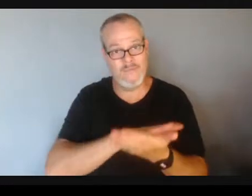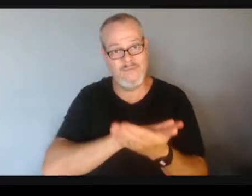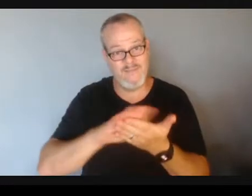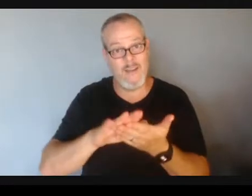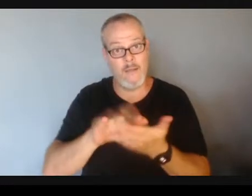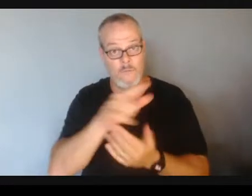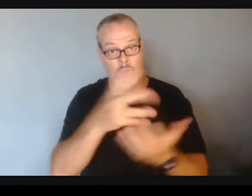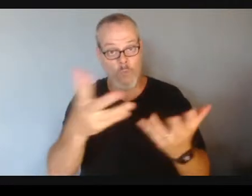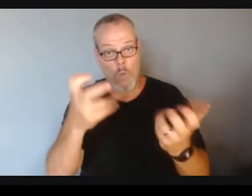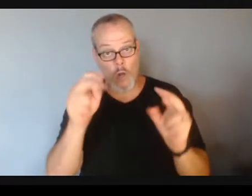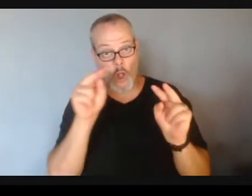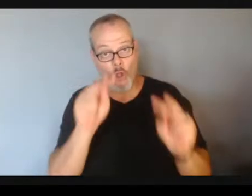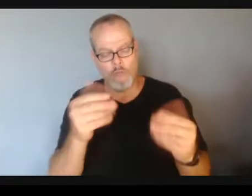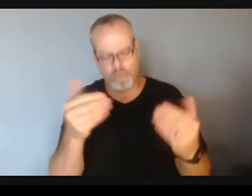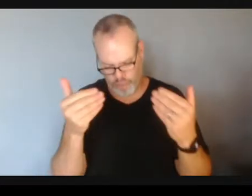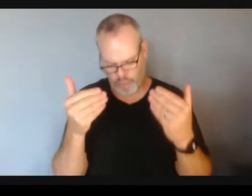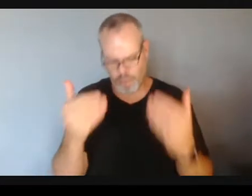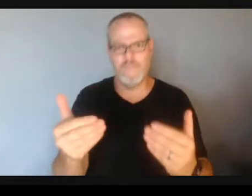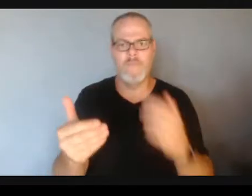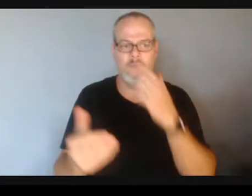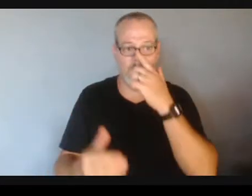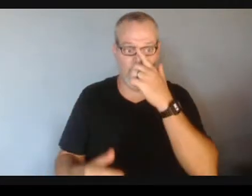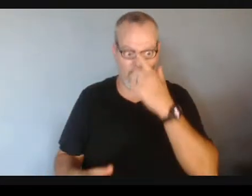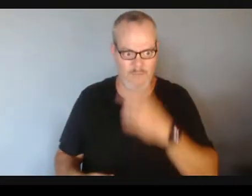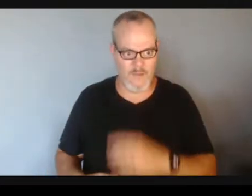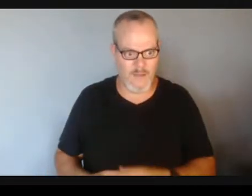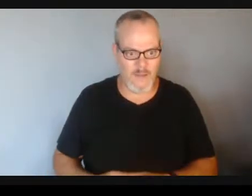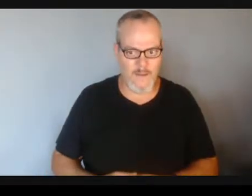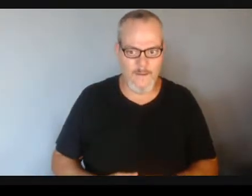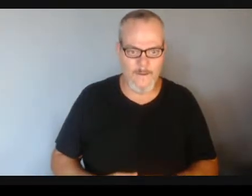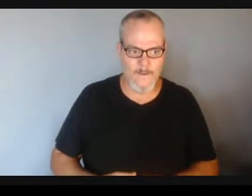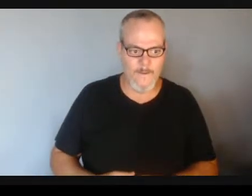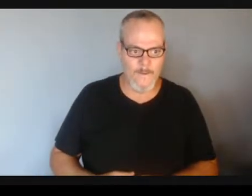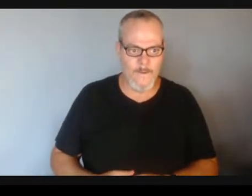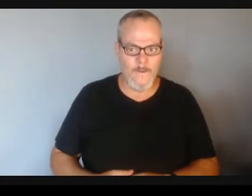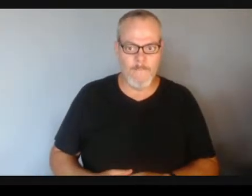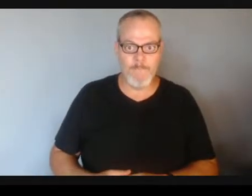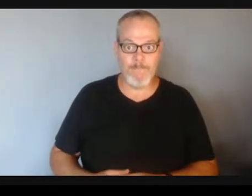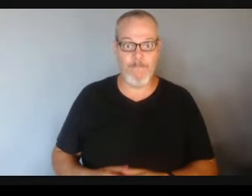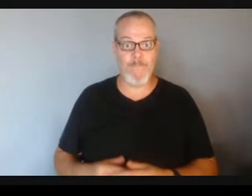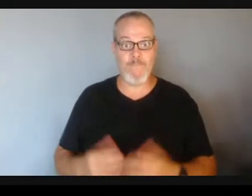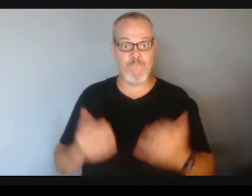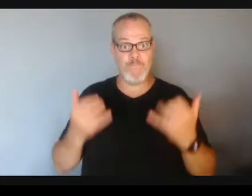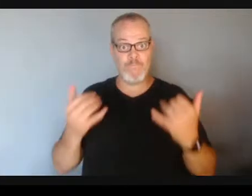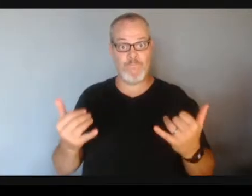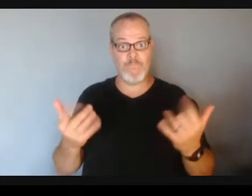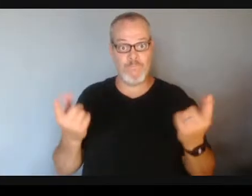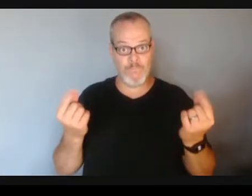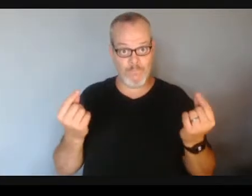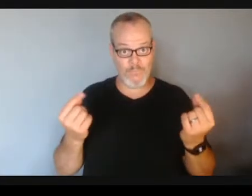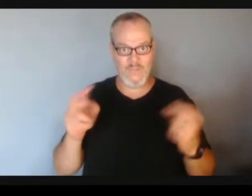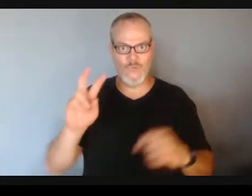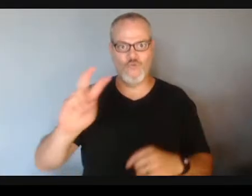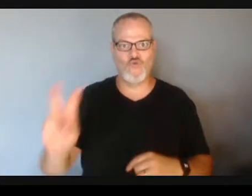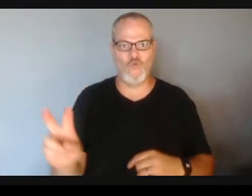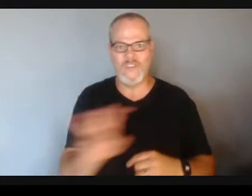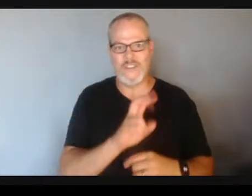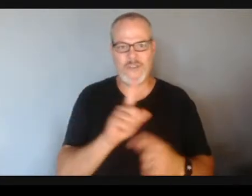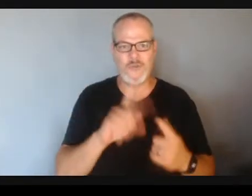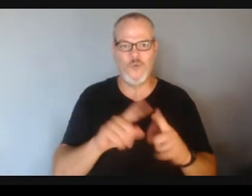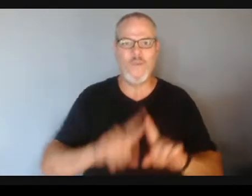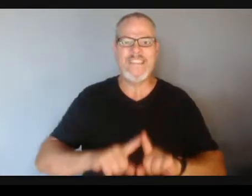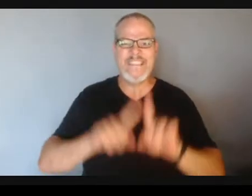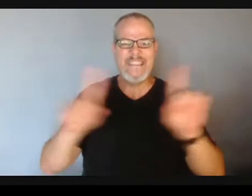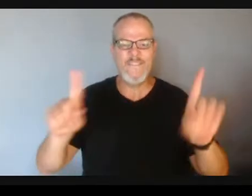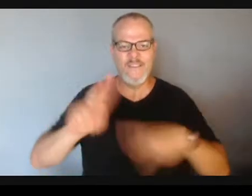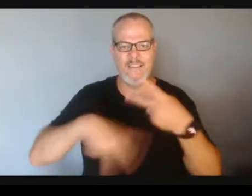this. And with that, I think we're transitioning to a different body of water influenced